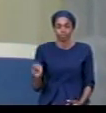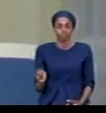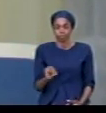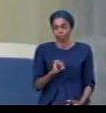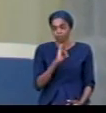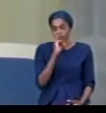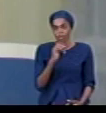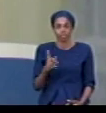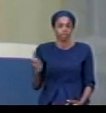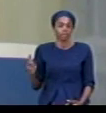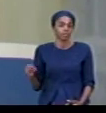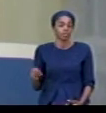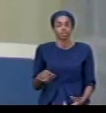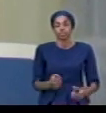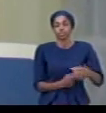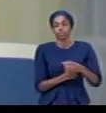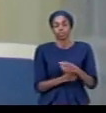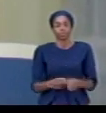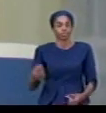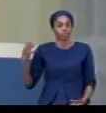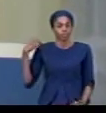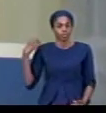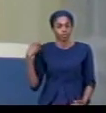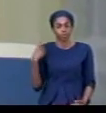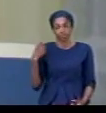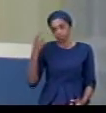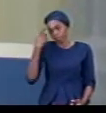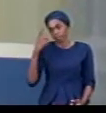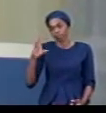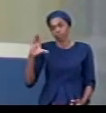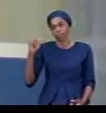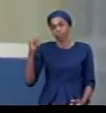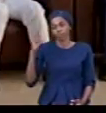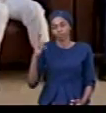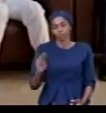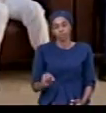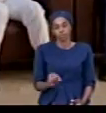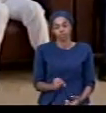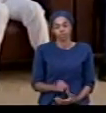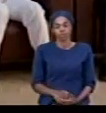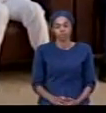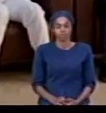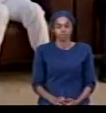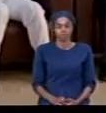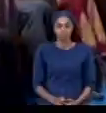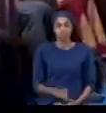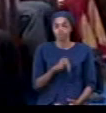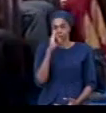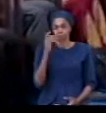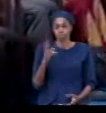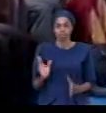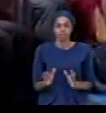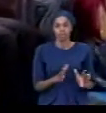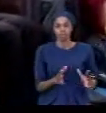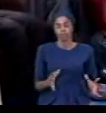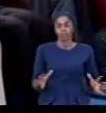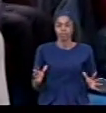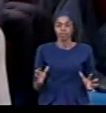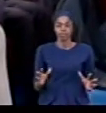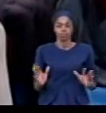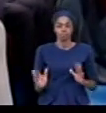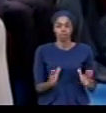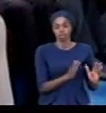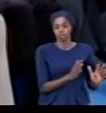vice chairman for CAN, Niger State, is also among the planning committee. We have